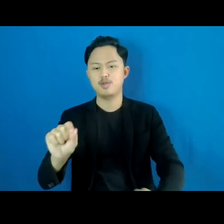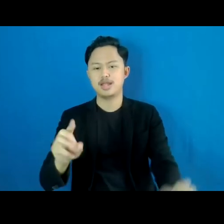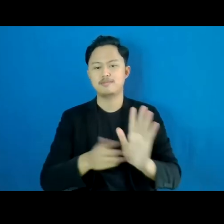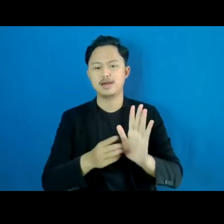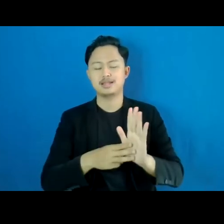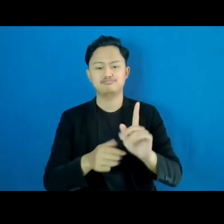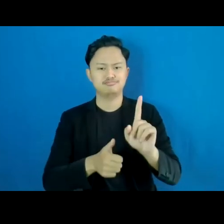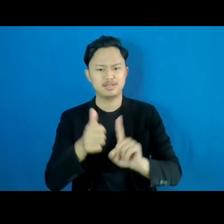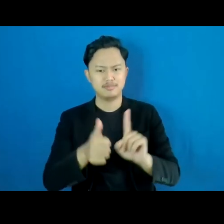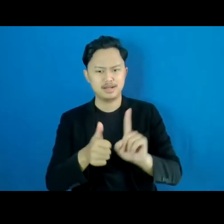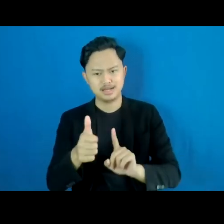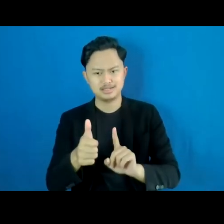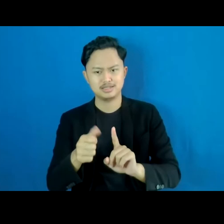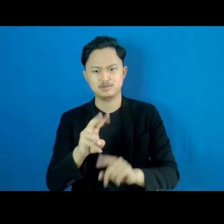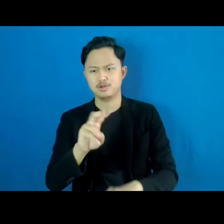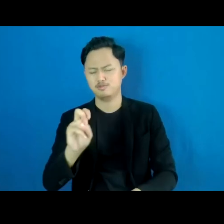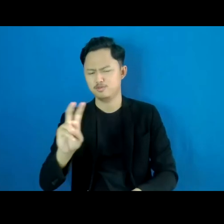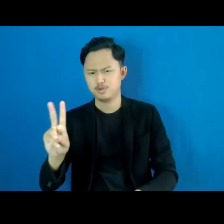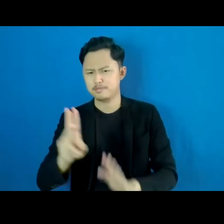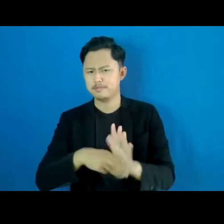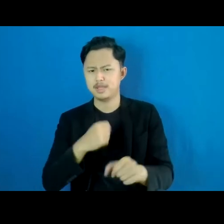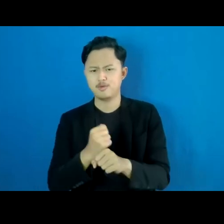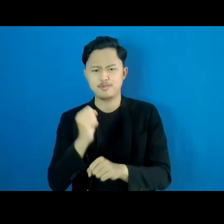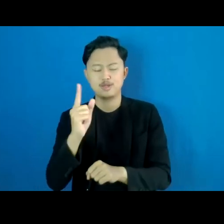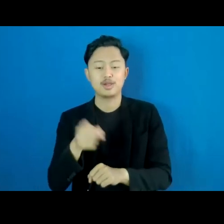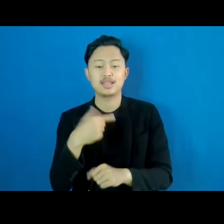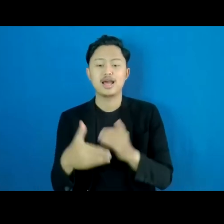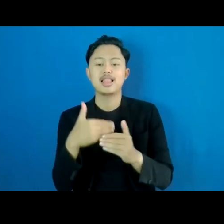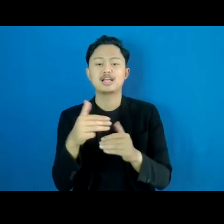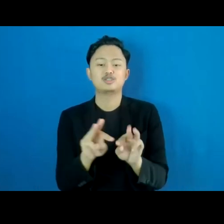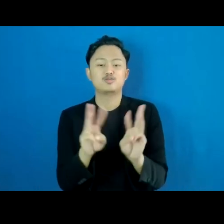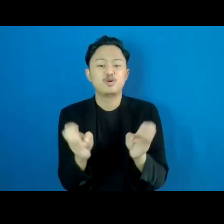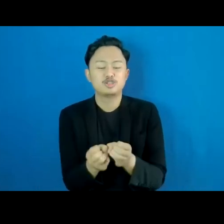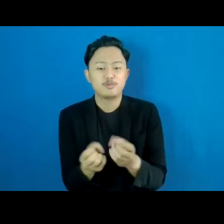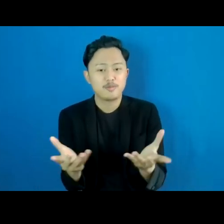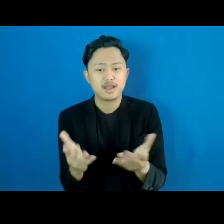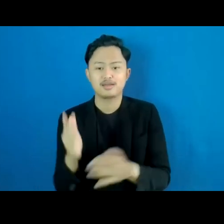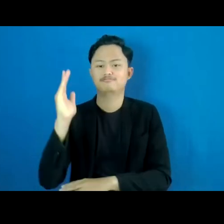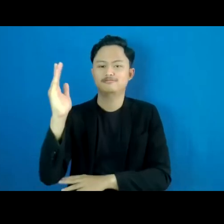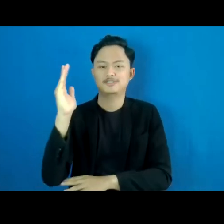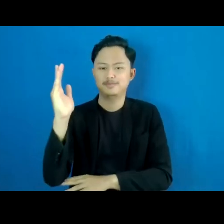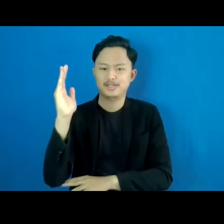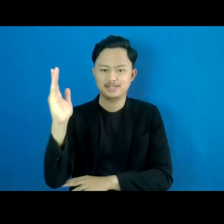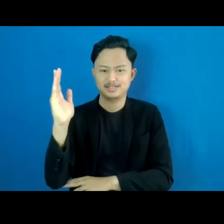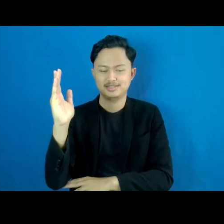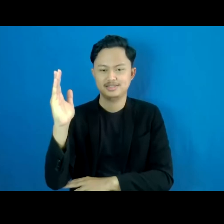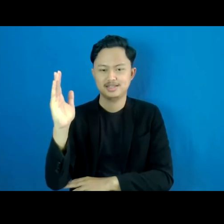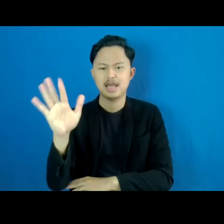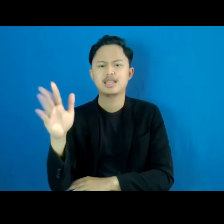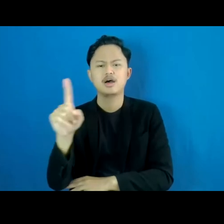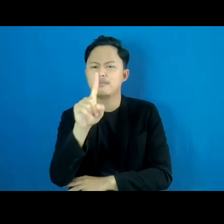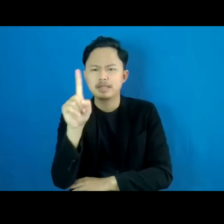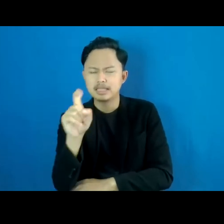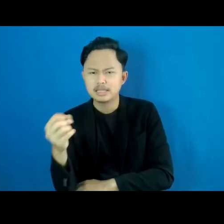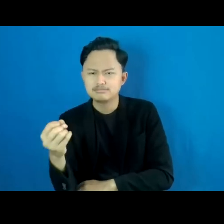16th, 2022, or next week, where we will continue our workshop with more speakers and also a question and